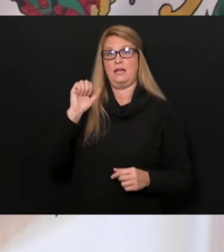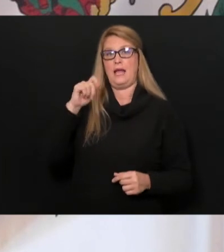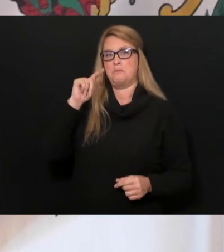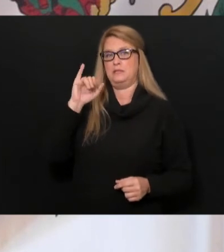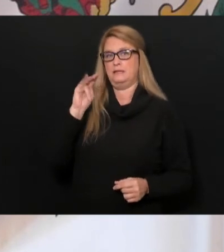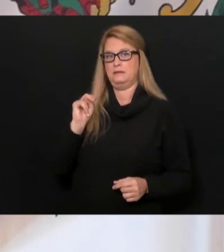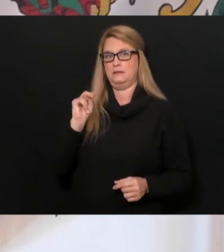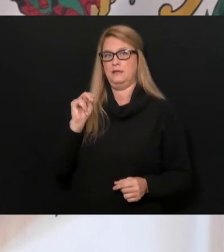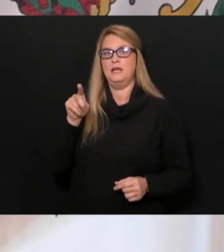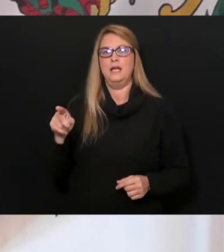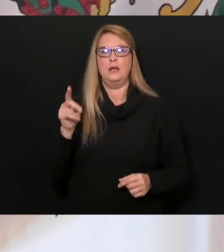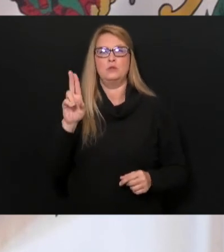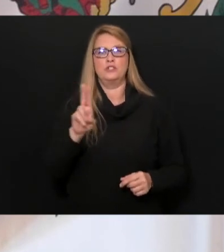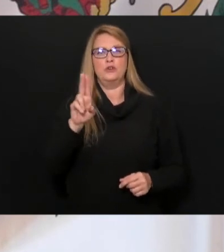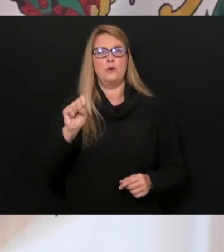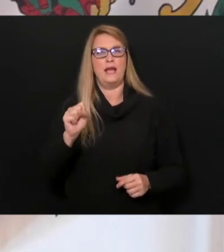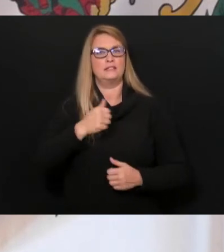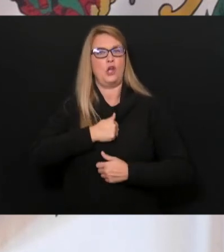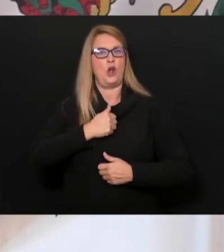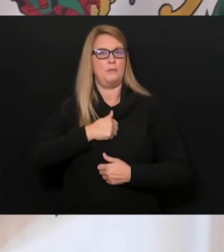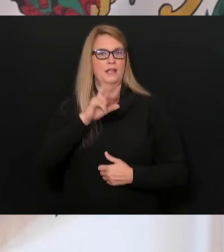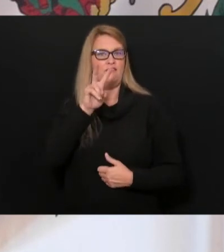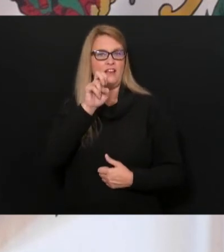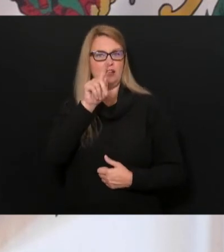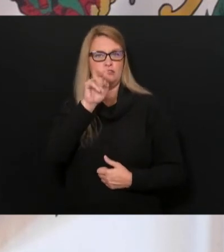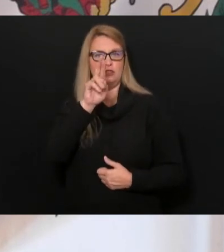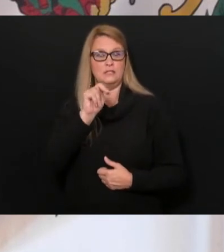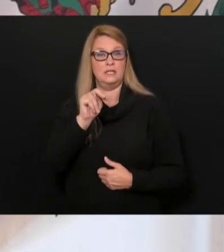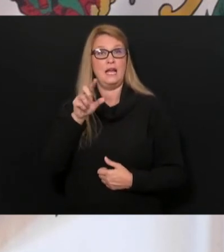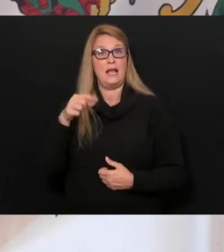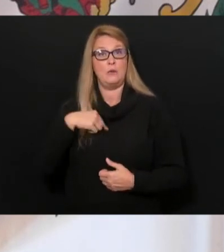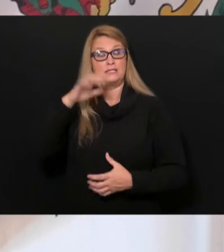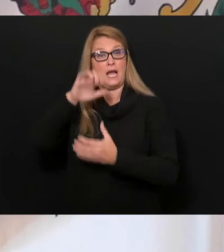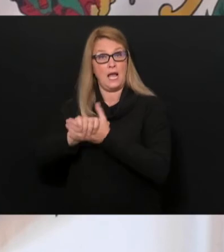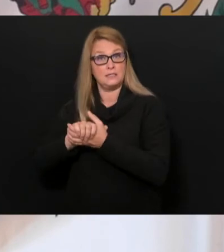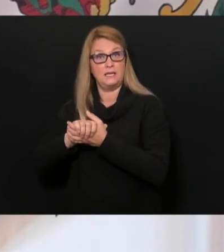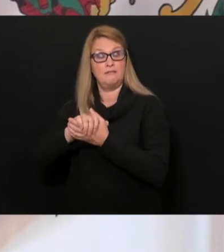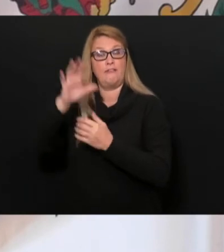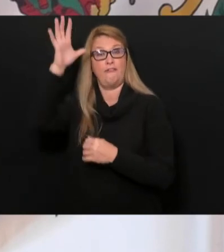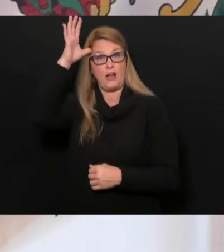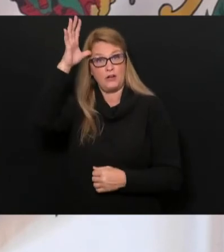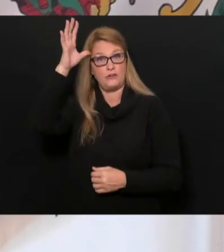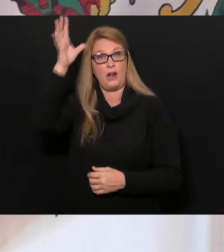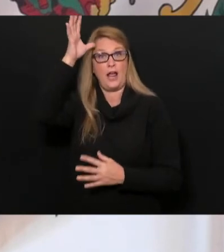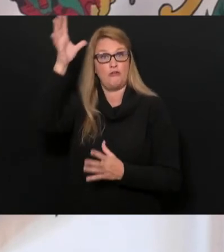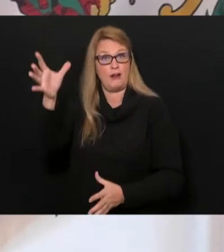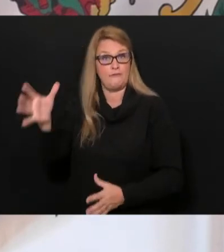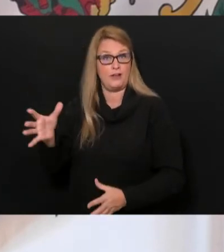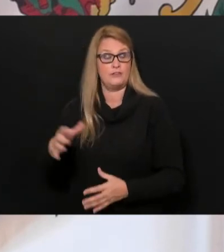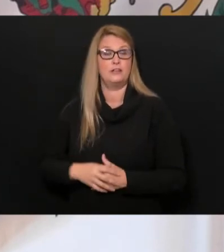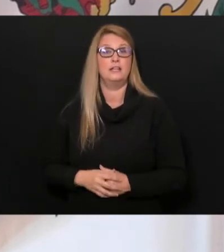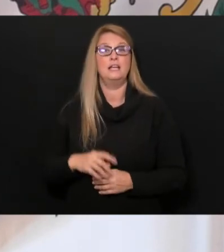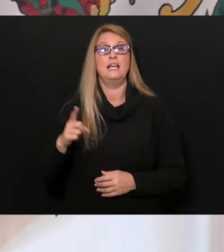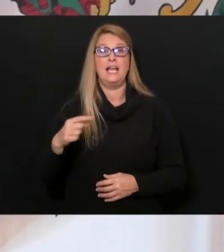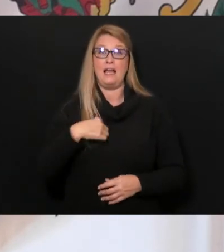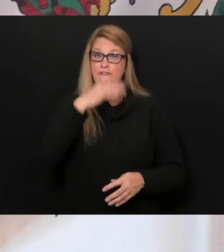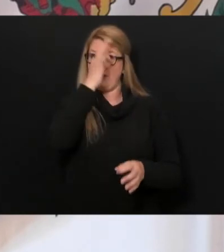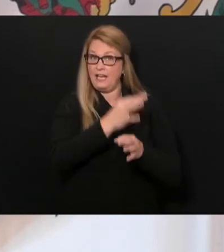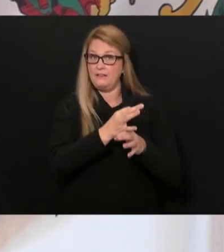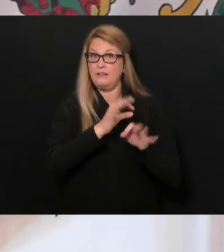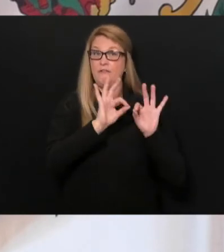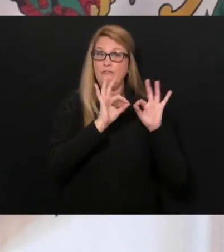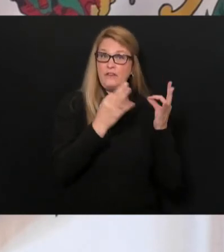a U.S. Army veteran and a devoted husband, father, and grandfather. His faith and family were